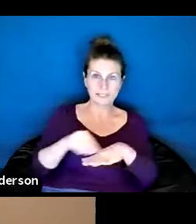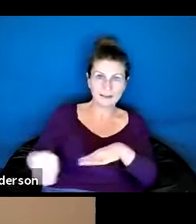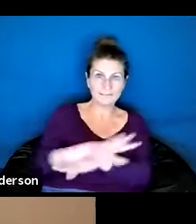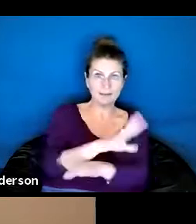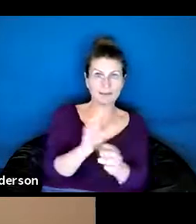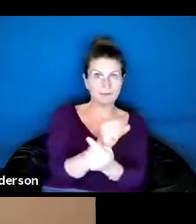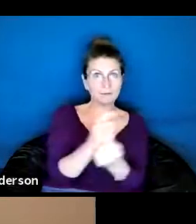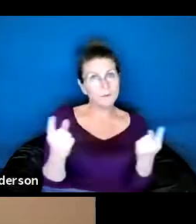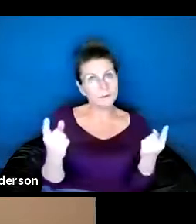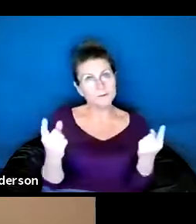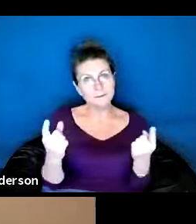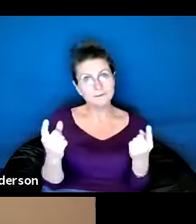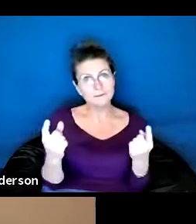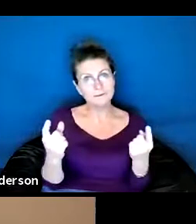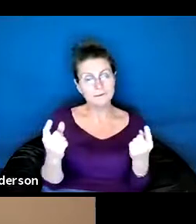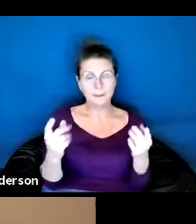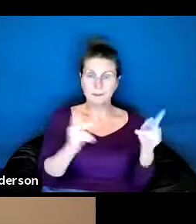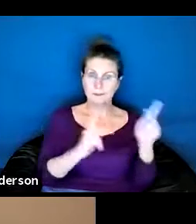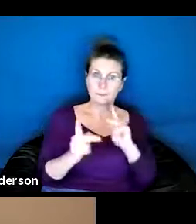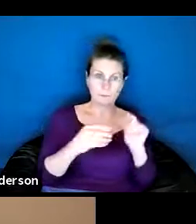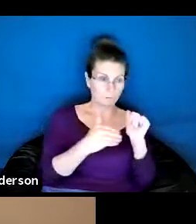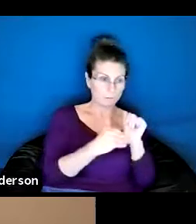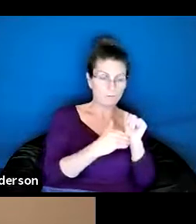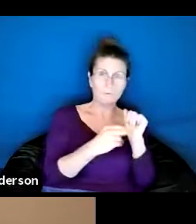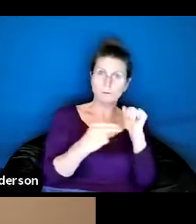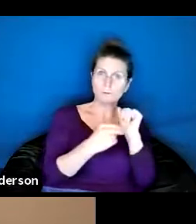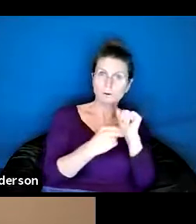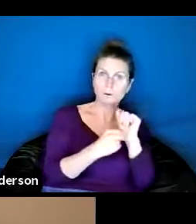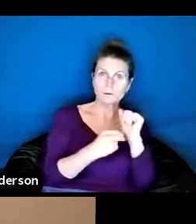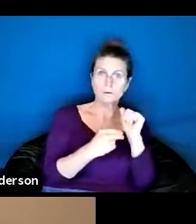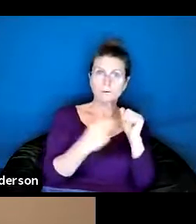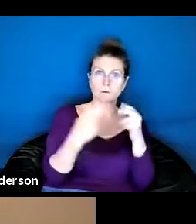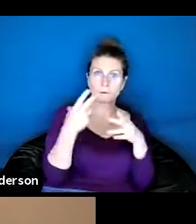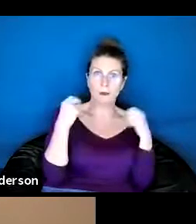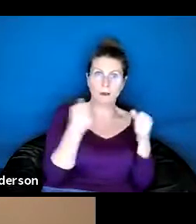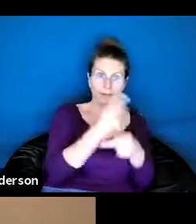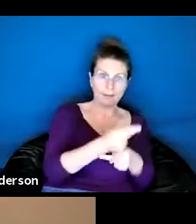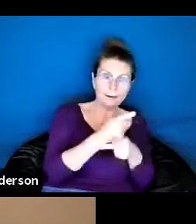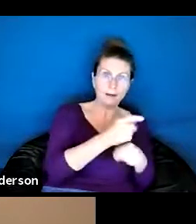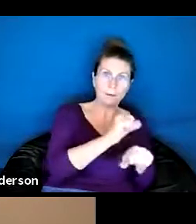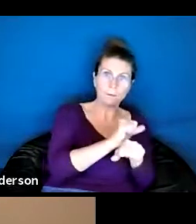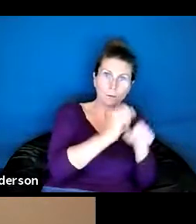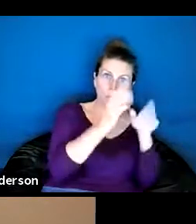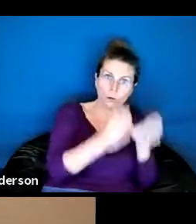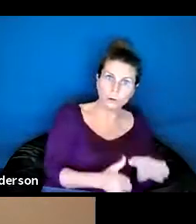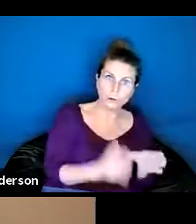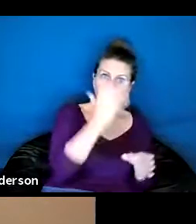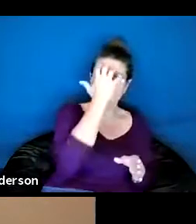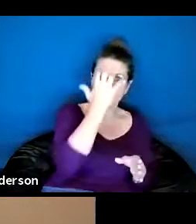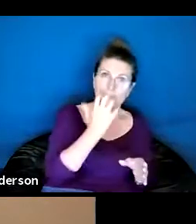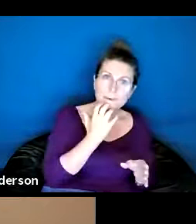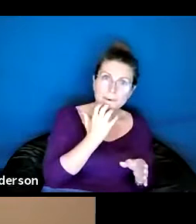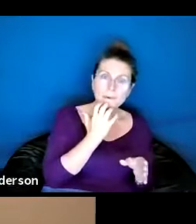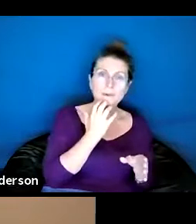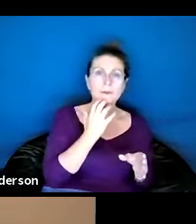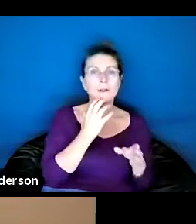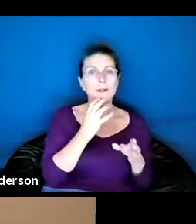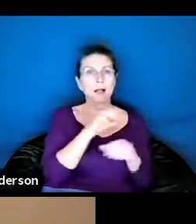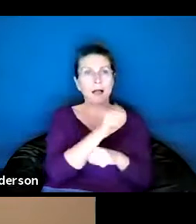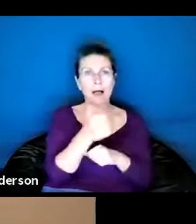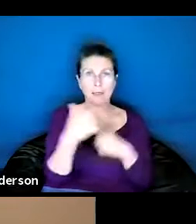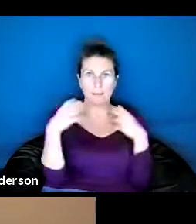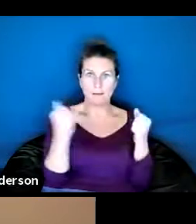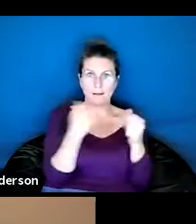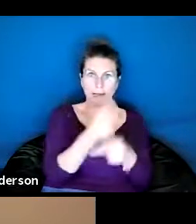there's people on the front lines of this, our doctors, our nurses, everyone who's working in hospitals and other healthcare